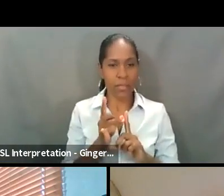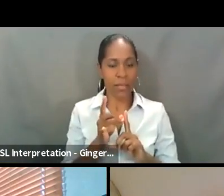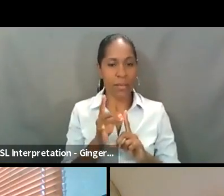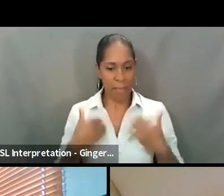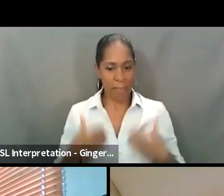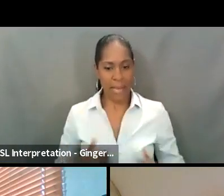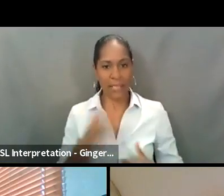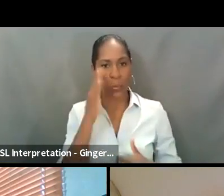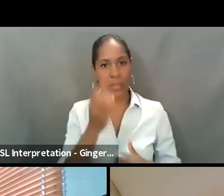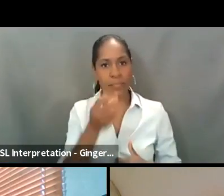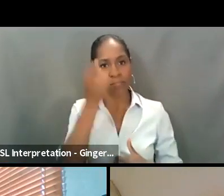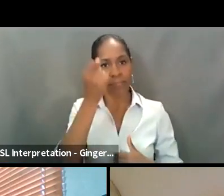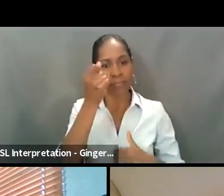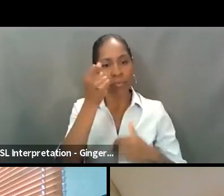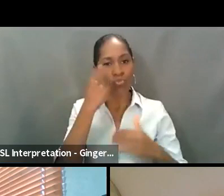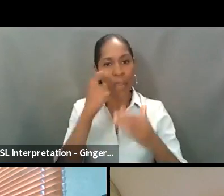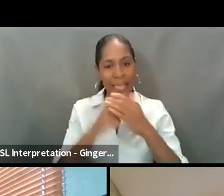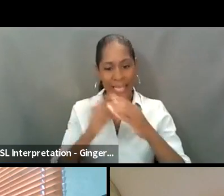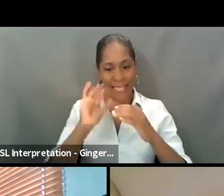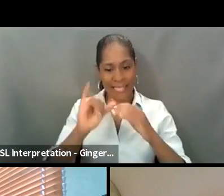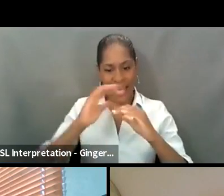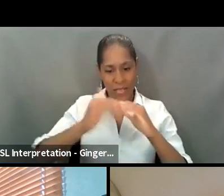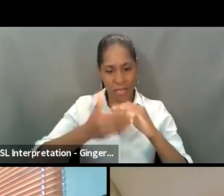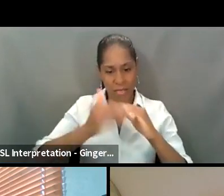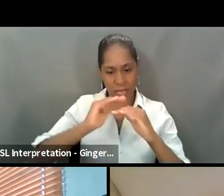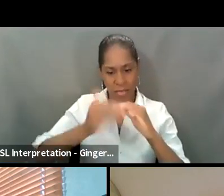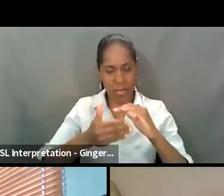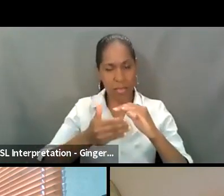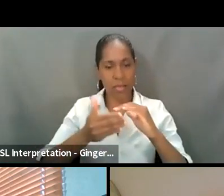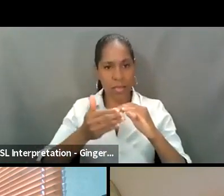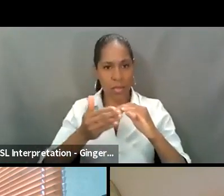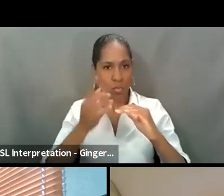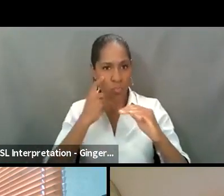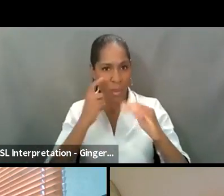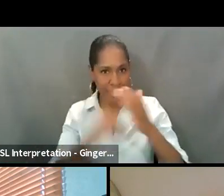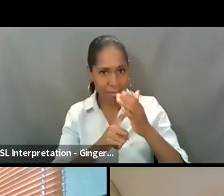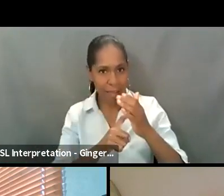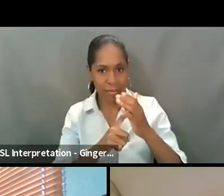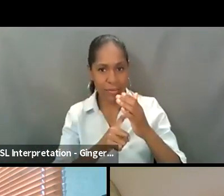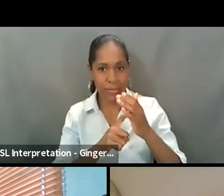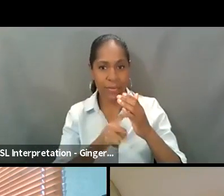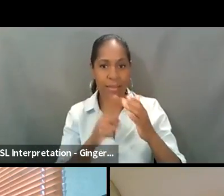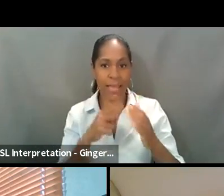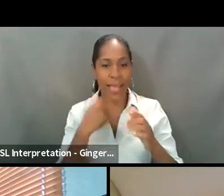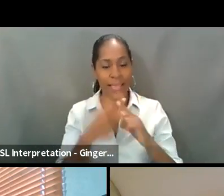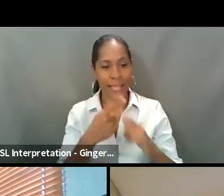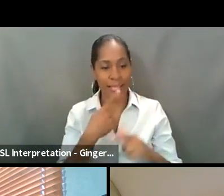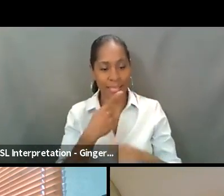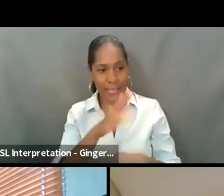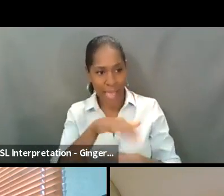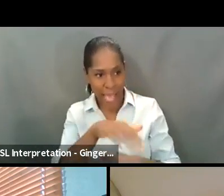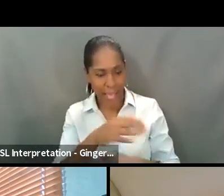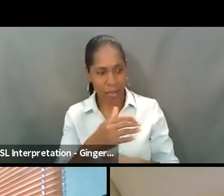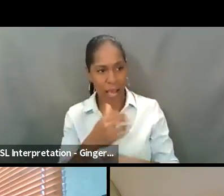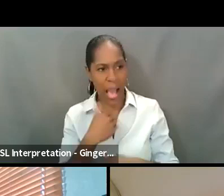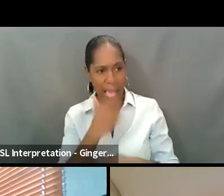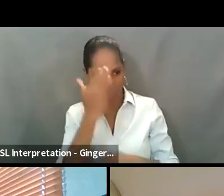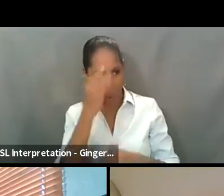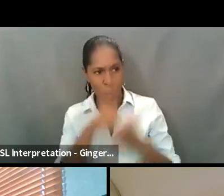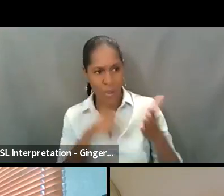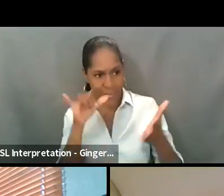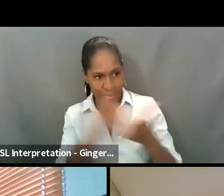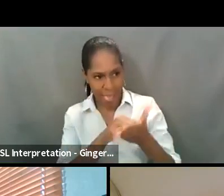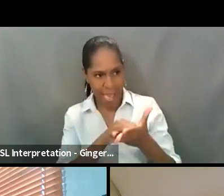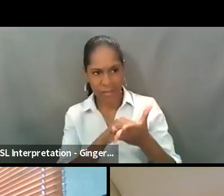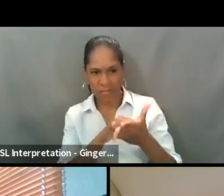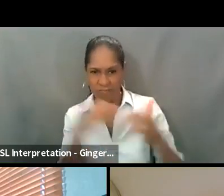flake of metal, or that spike protein, whatever it is, and it says, hey, I've seen this before. Let's